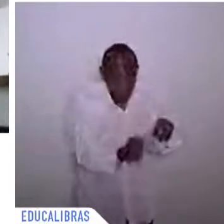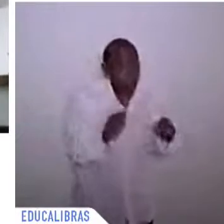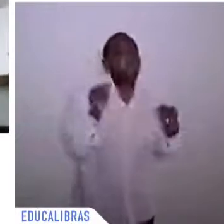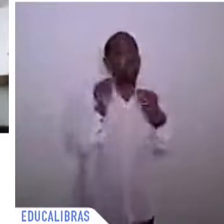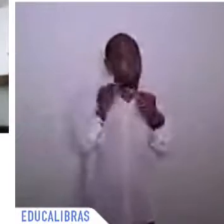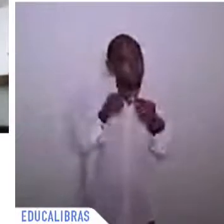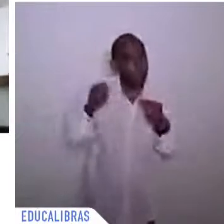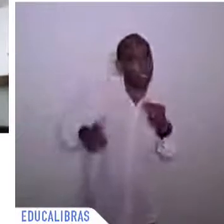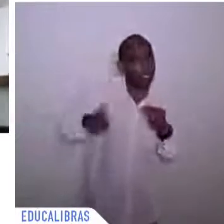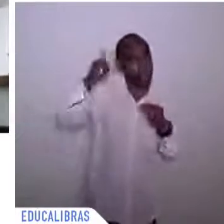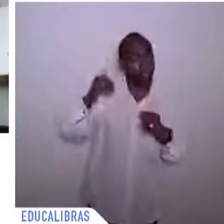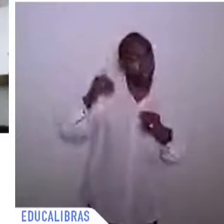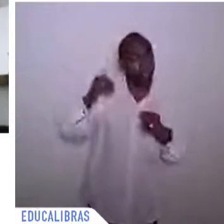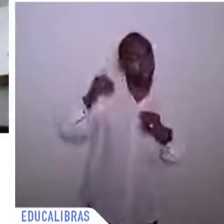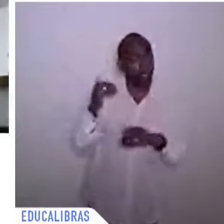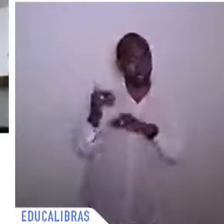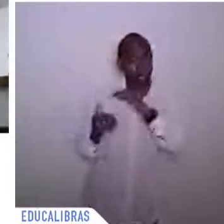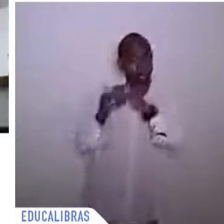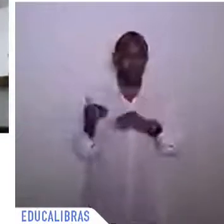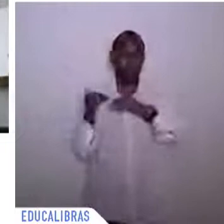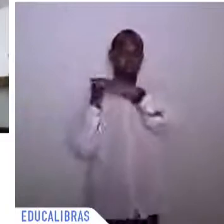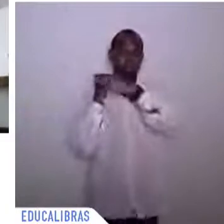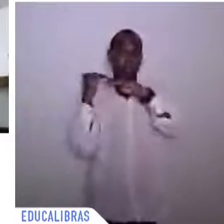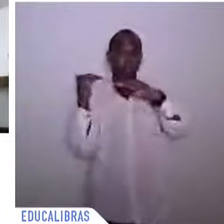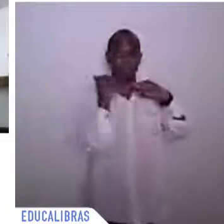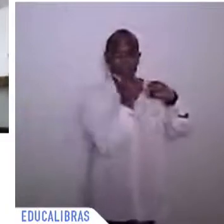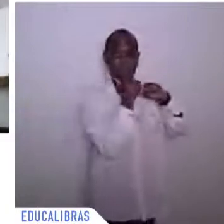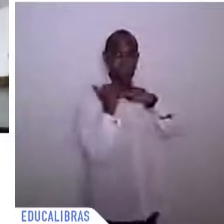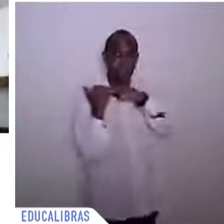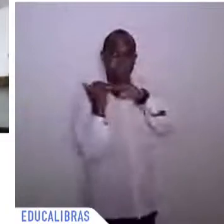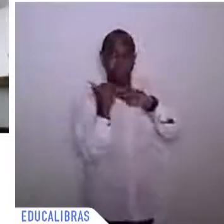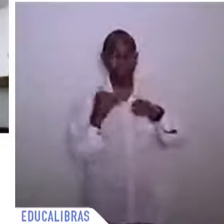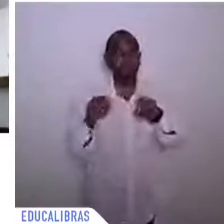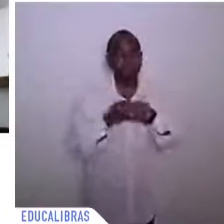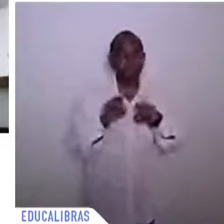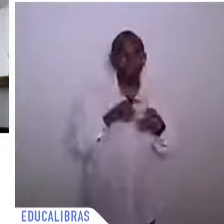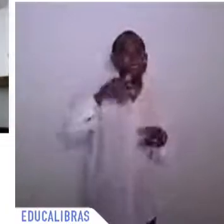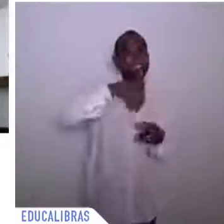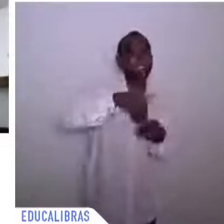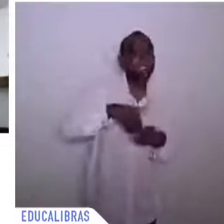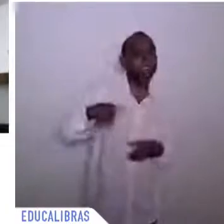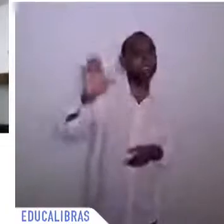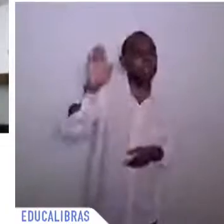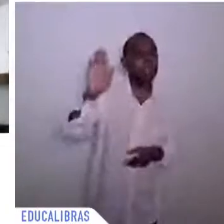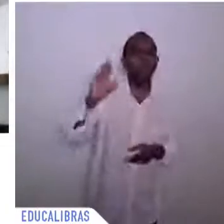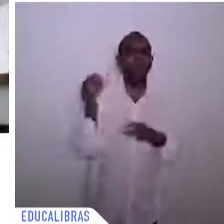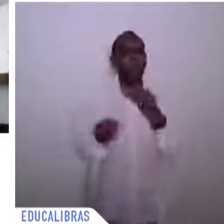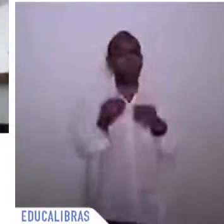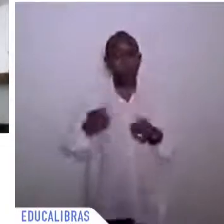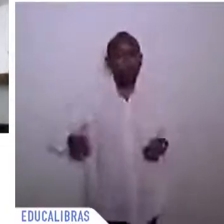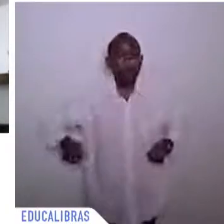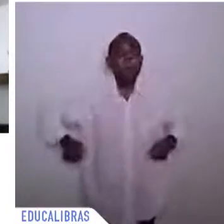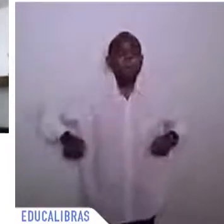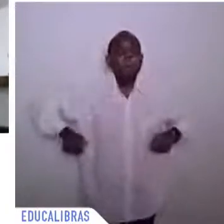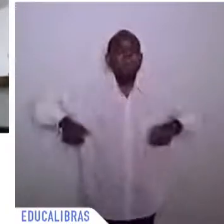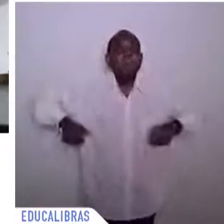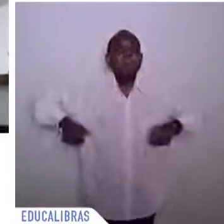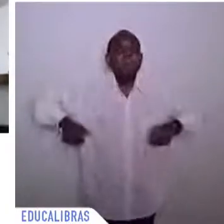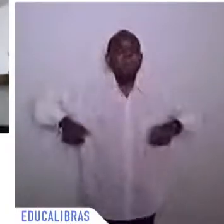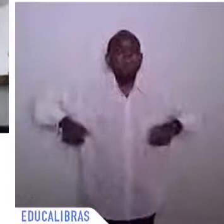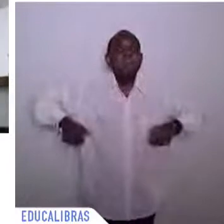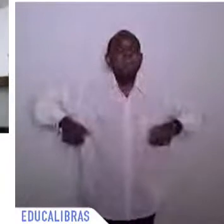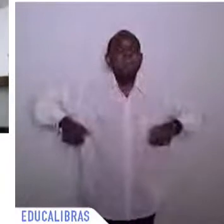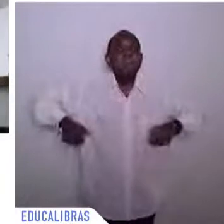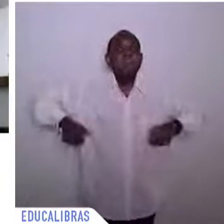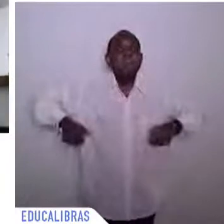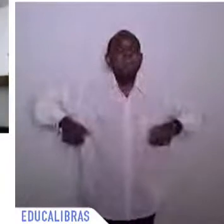Brésil decided to bring this panel's on elections and institutions. For this reason, we understood that the mechanisms by